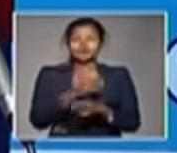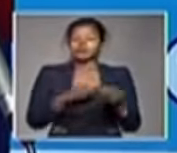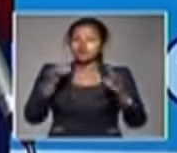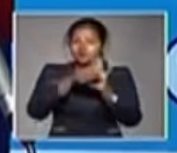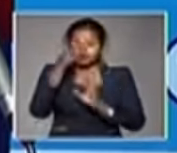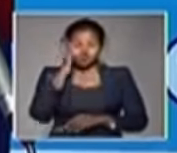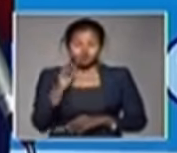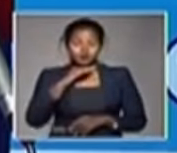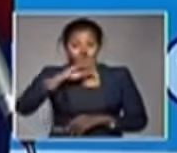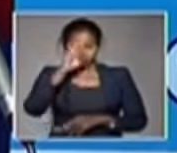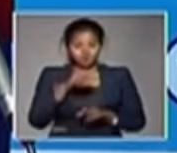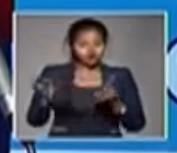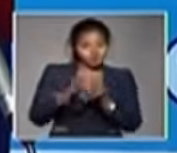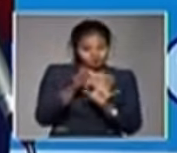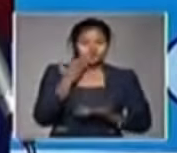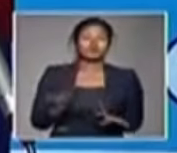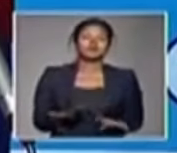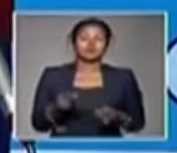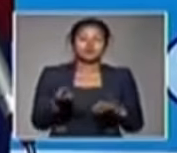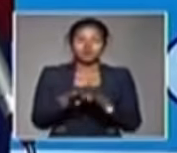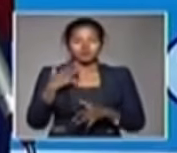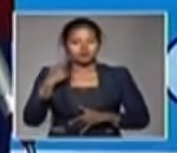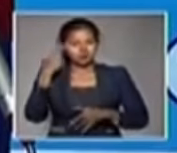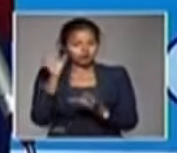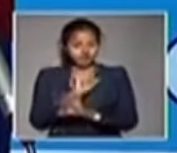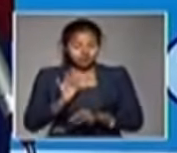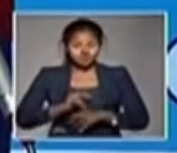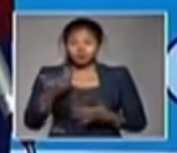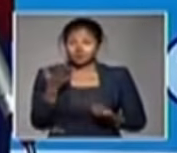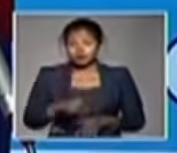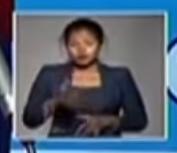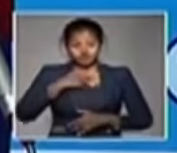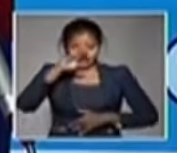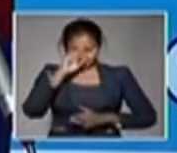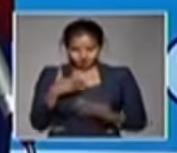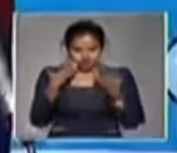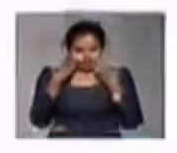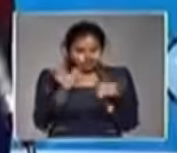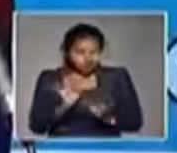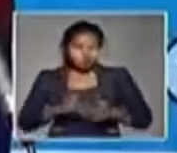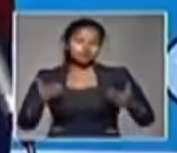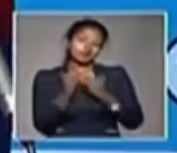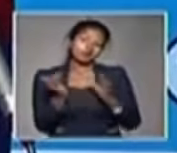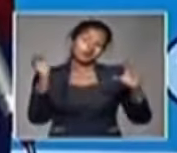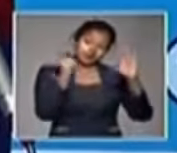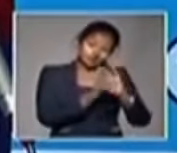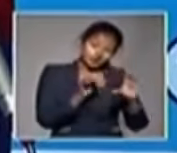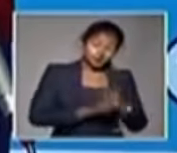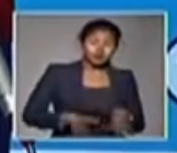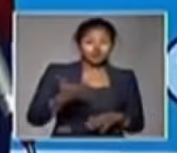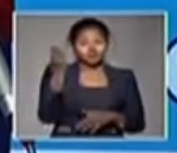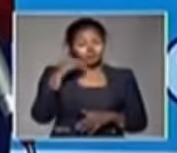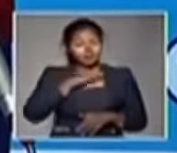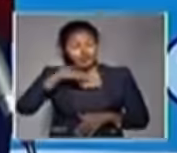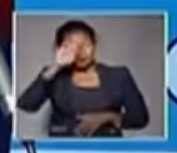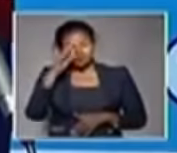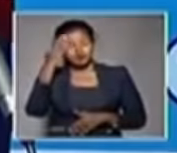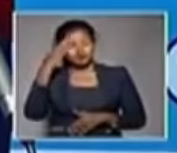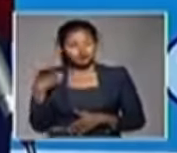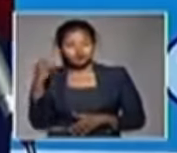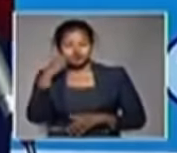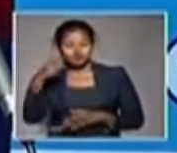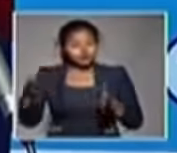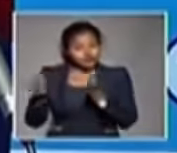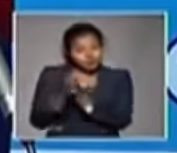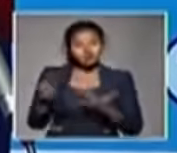they contract the virus. They may not show symptoms of the disease. However, if they go home as infected patients, there is a chance it can be transmitted